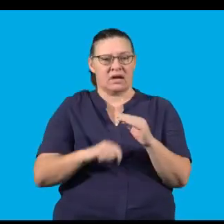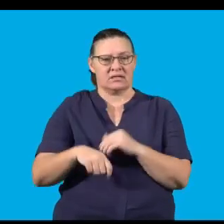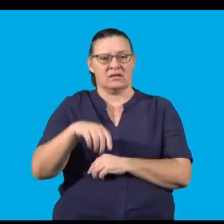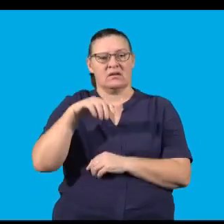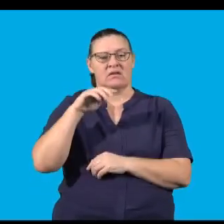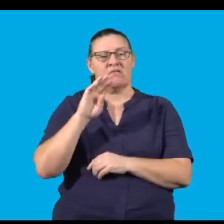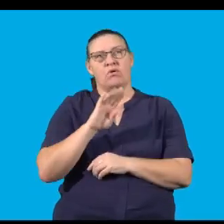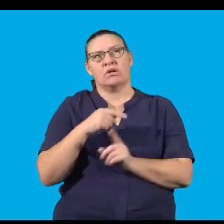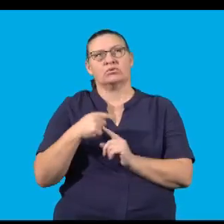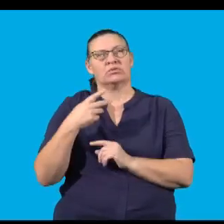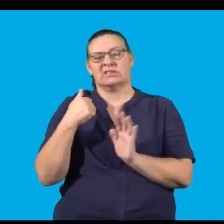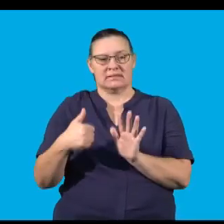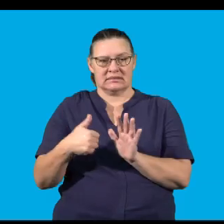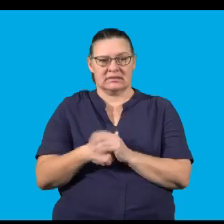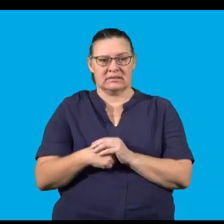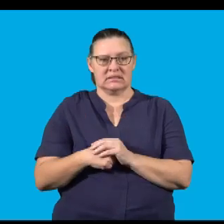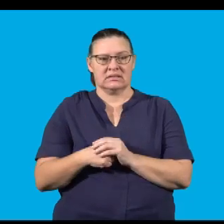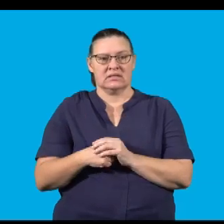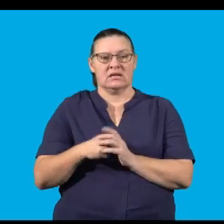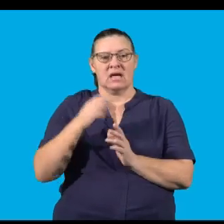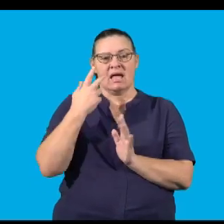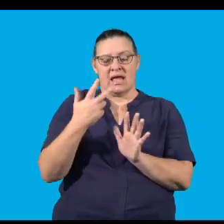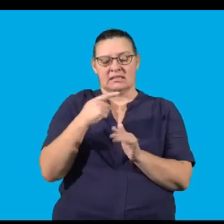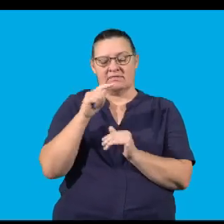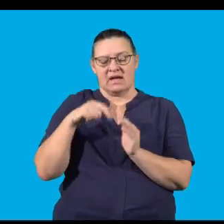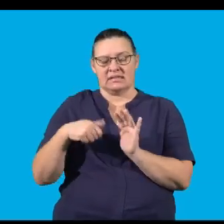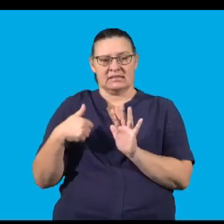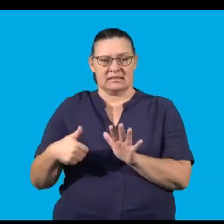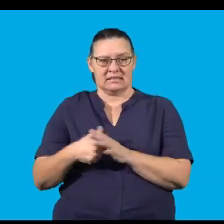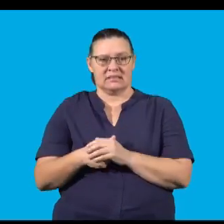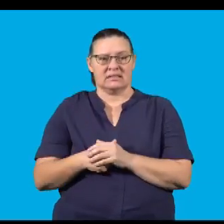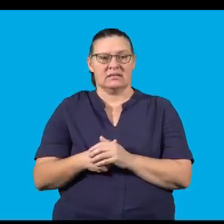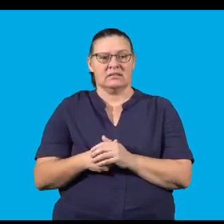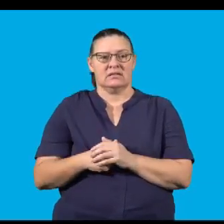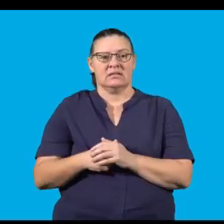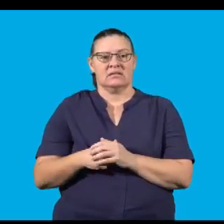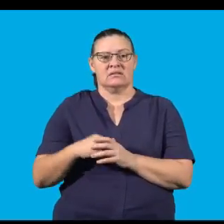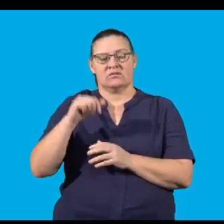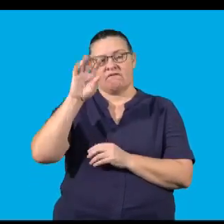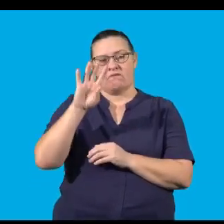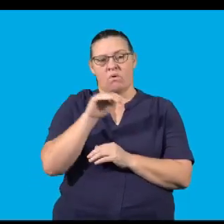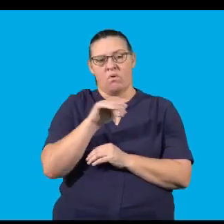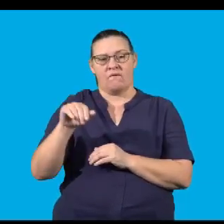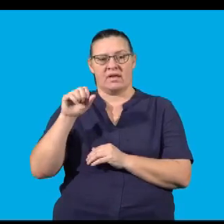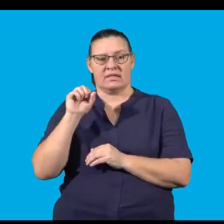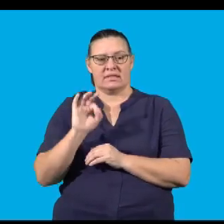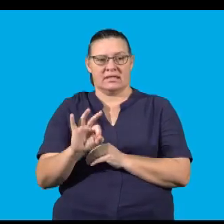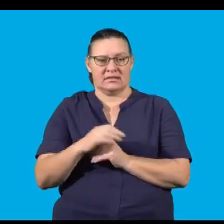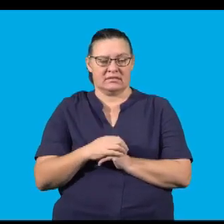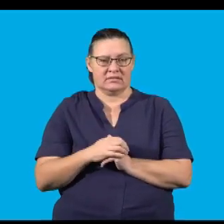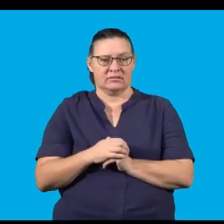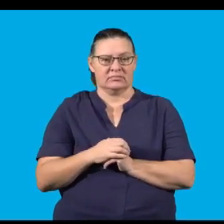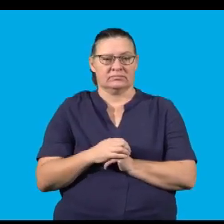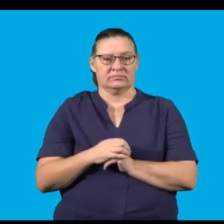Divided by 4 plus 2 will give me 6. So 8 divided by 6, we've got 2 goes into 8 4 times, 2 goes